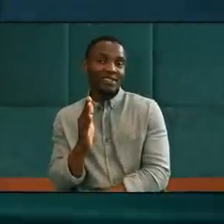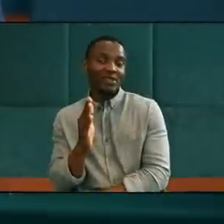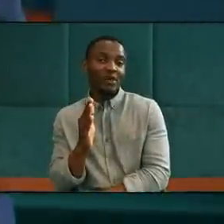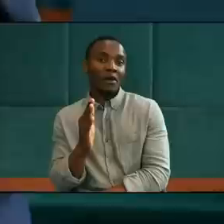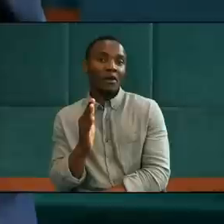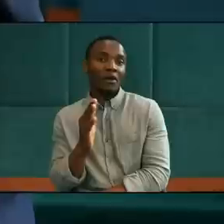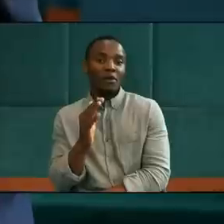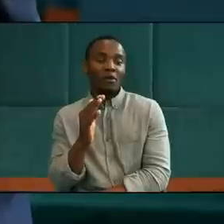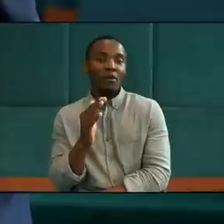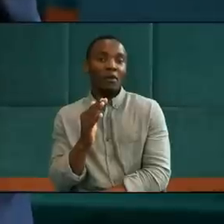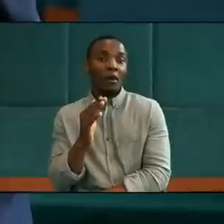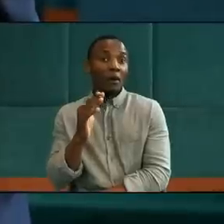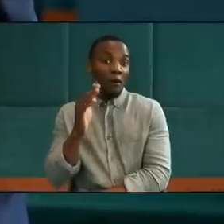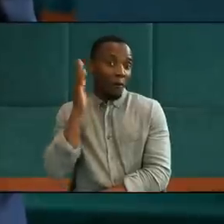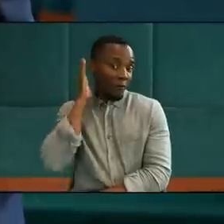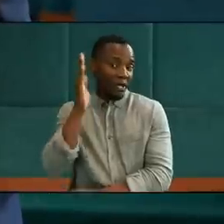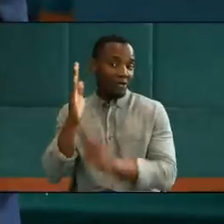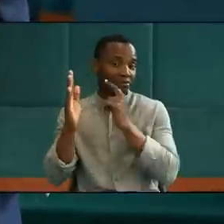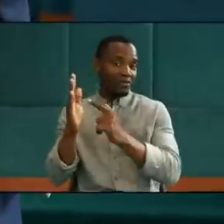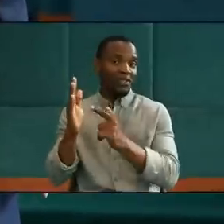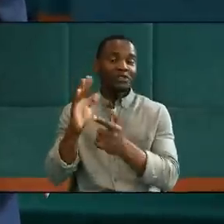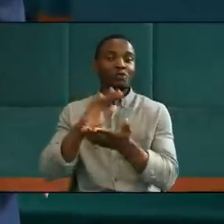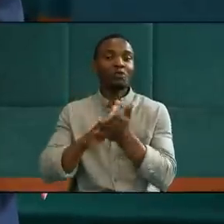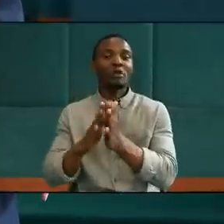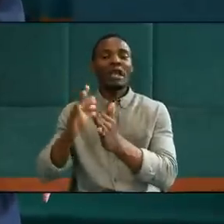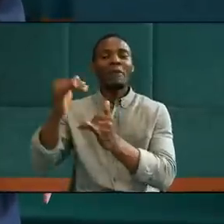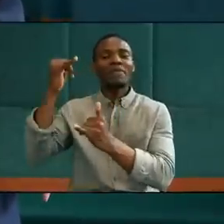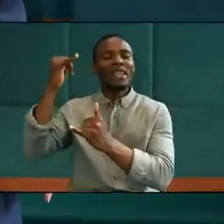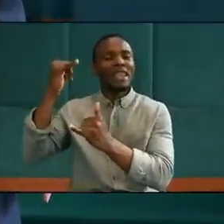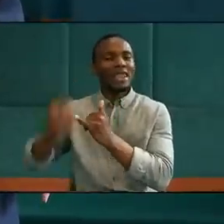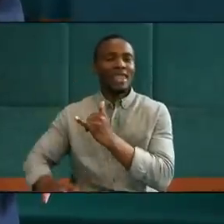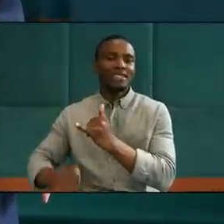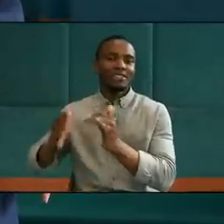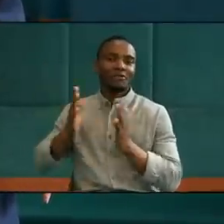Peter would be the last person we would want on our team.